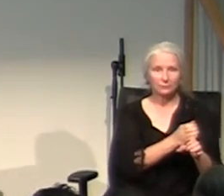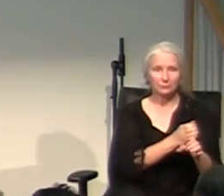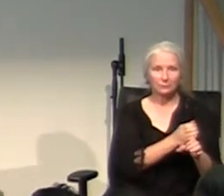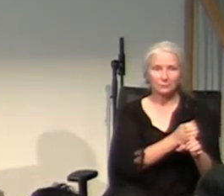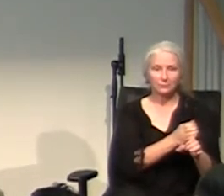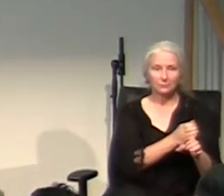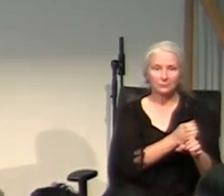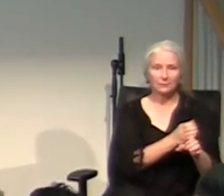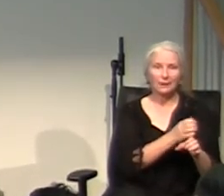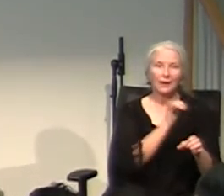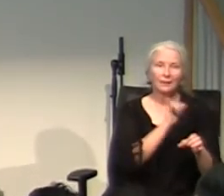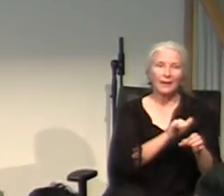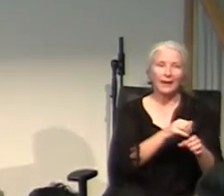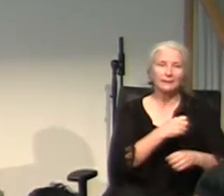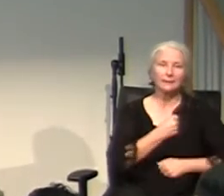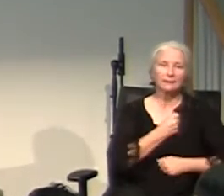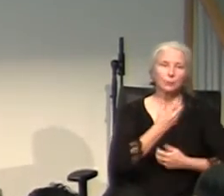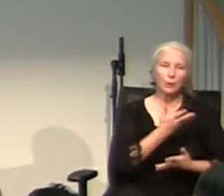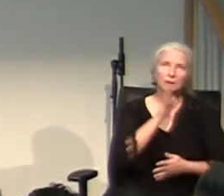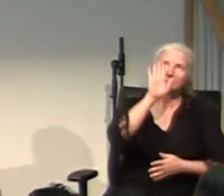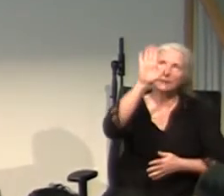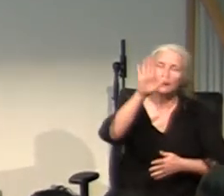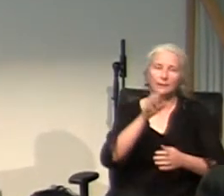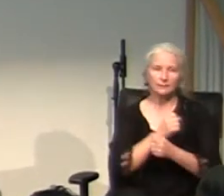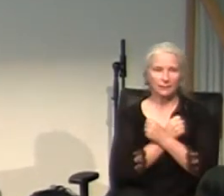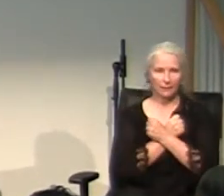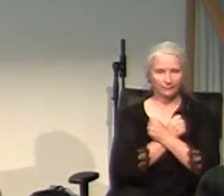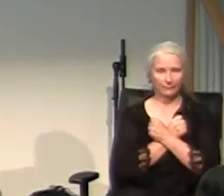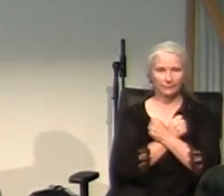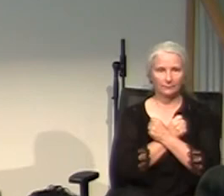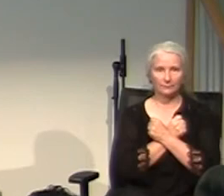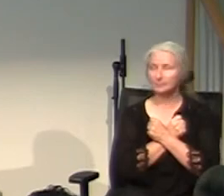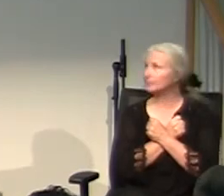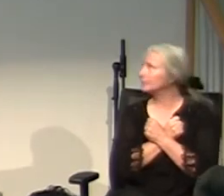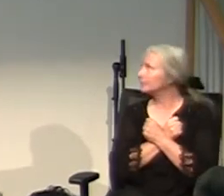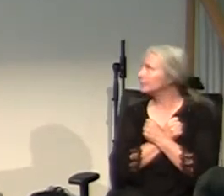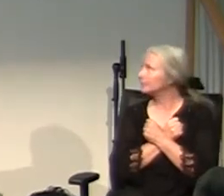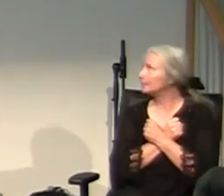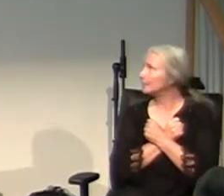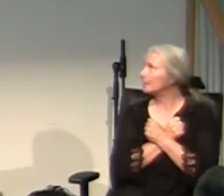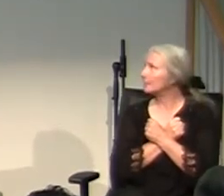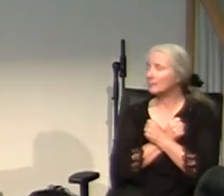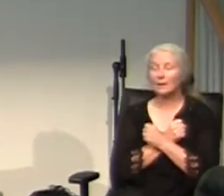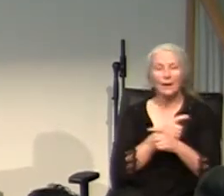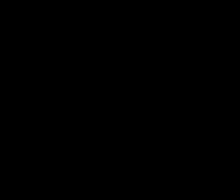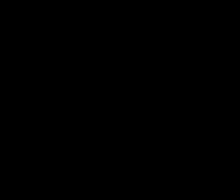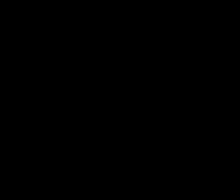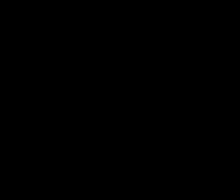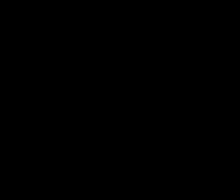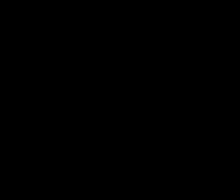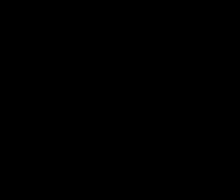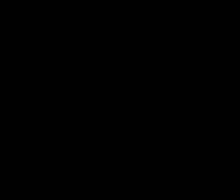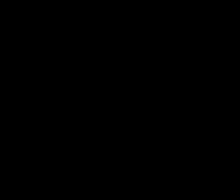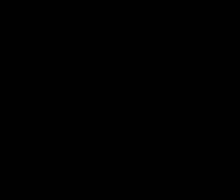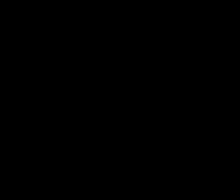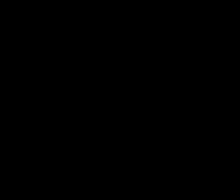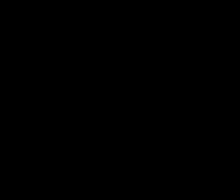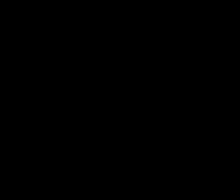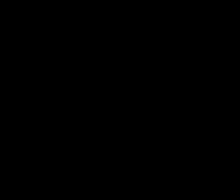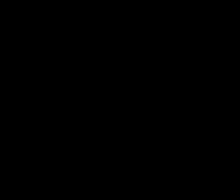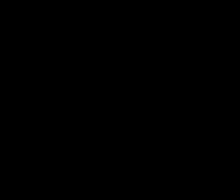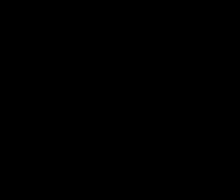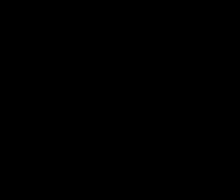is his love, but it's also they respond by love. Sin grieves the heart of God. The